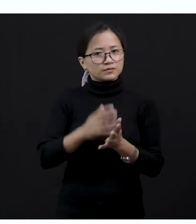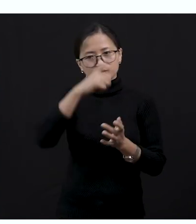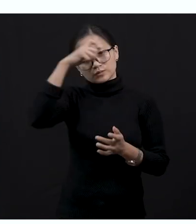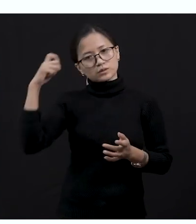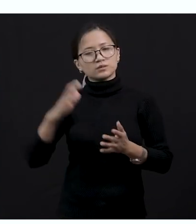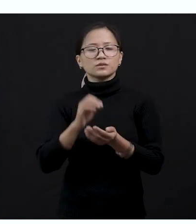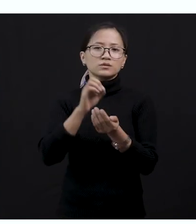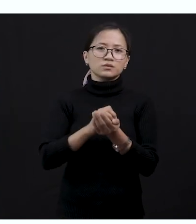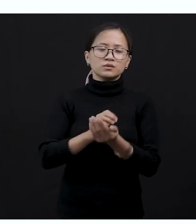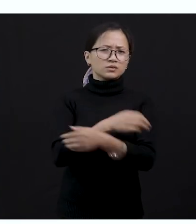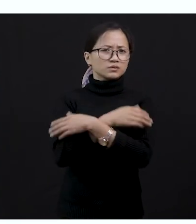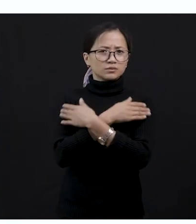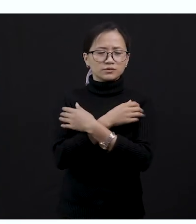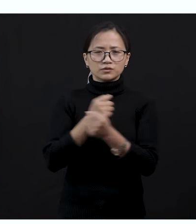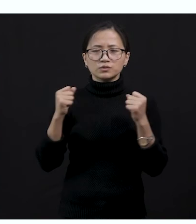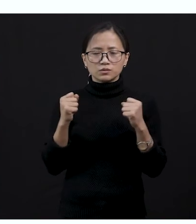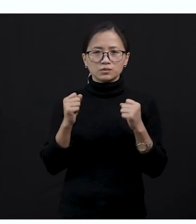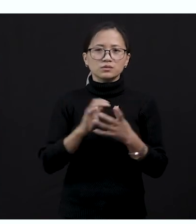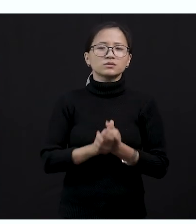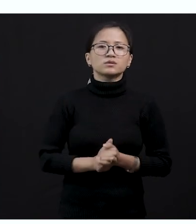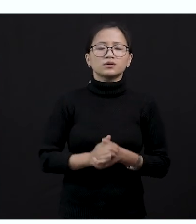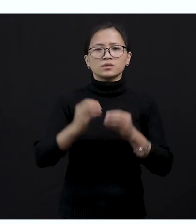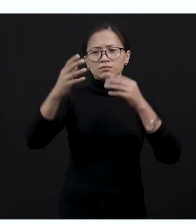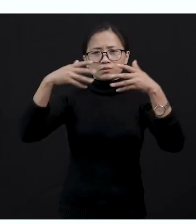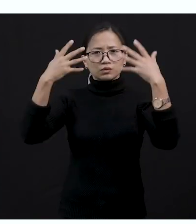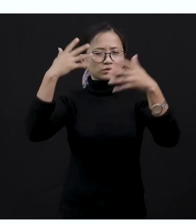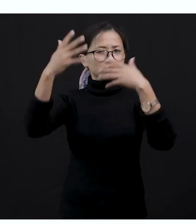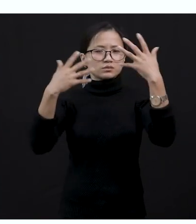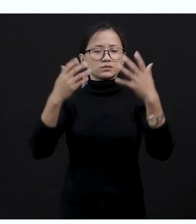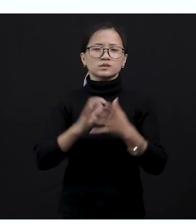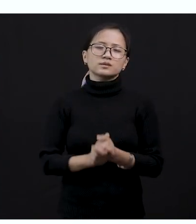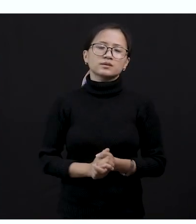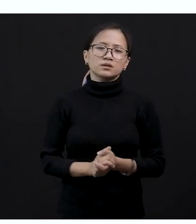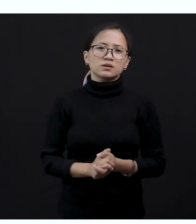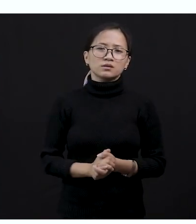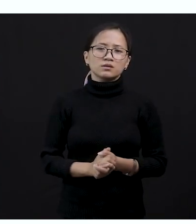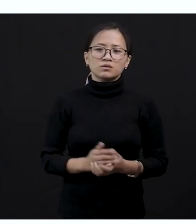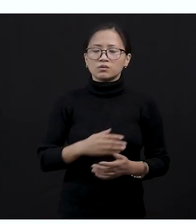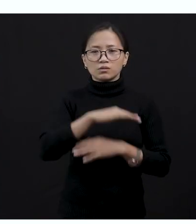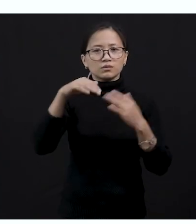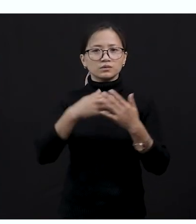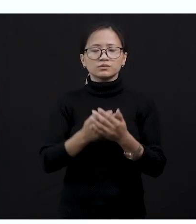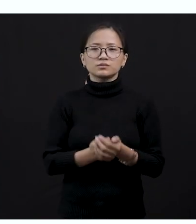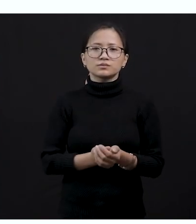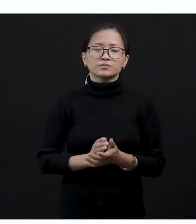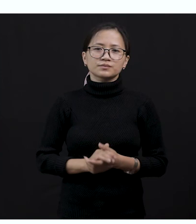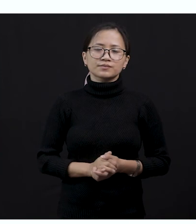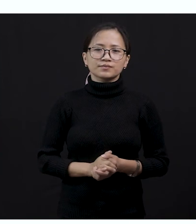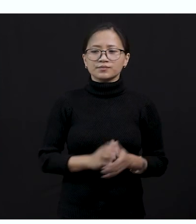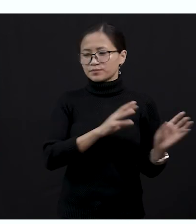some of them keeps us very cold, some blows a lot of air, right? So it is all because of